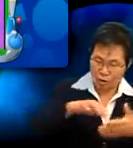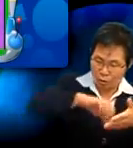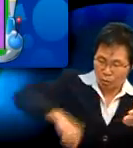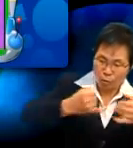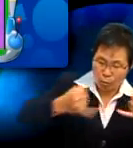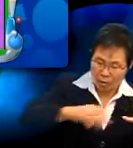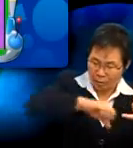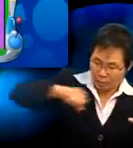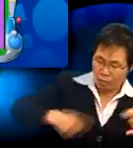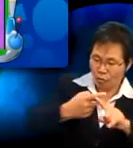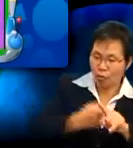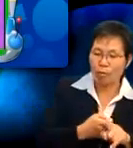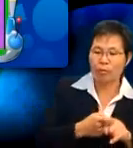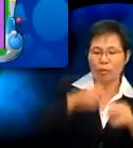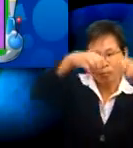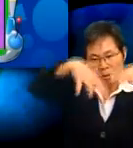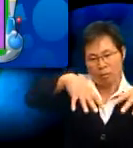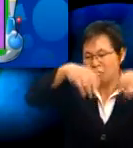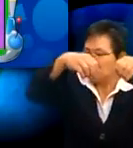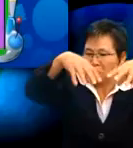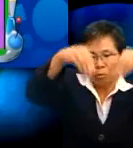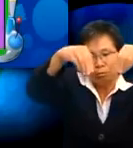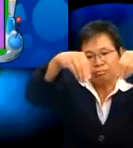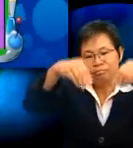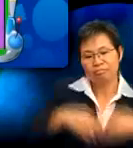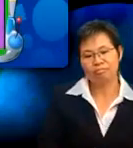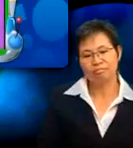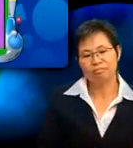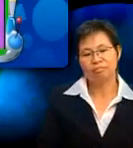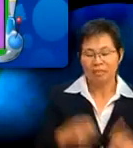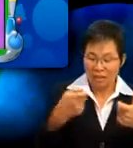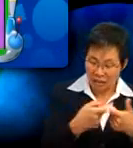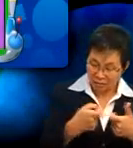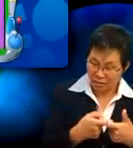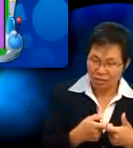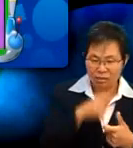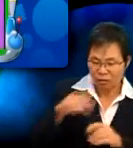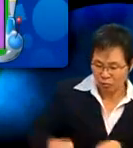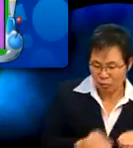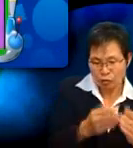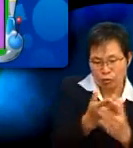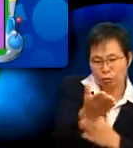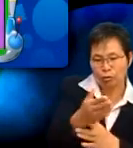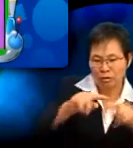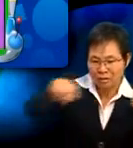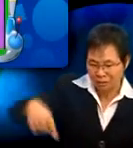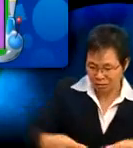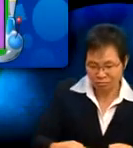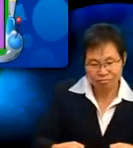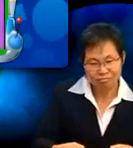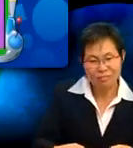remove the wires from the bulb does not light up. Electricity does not flow through the